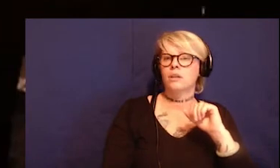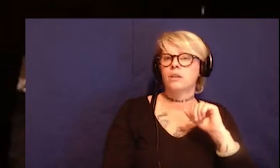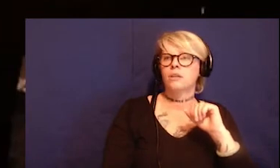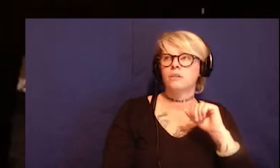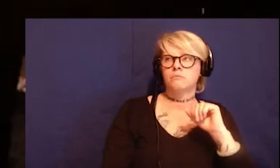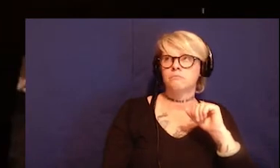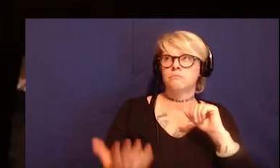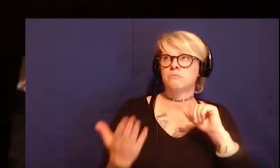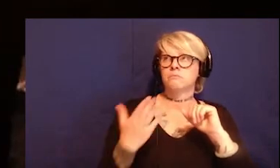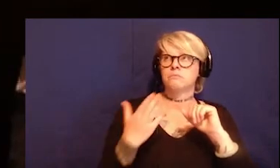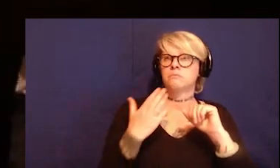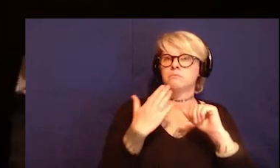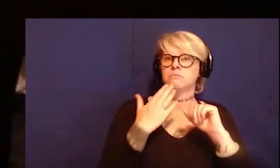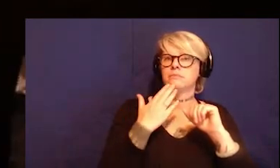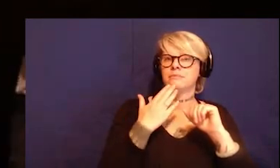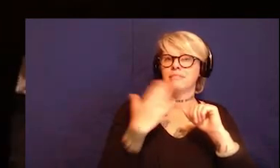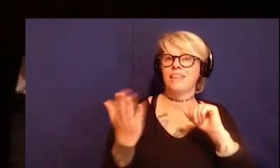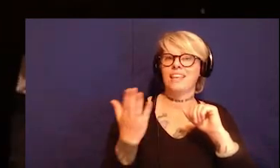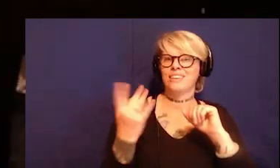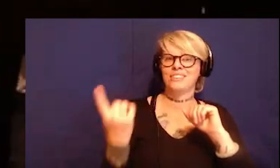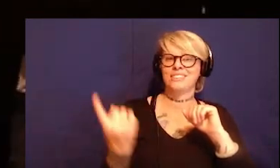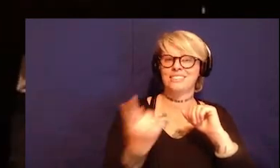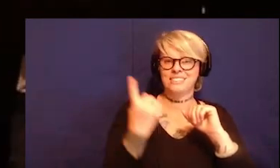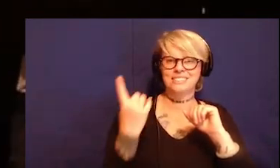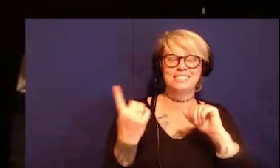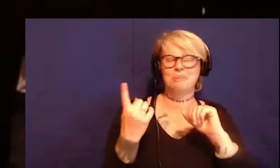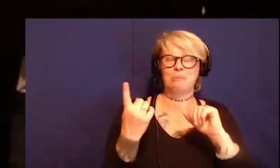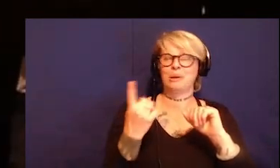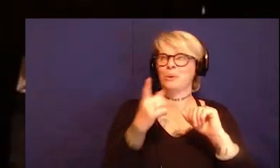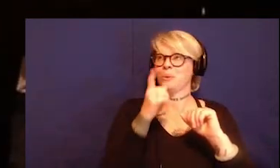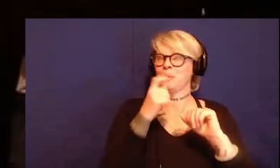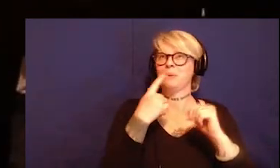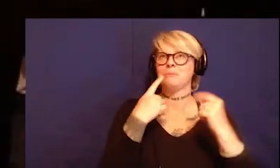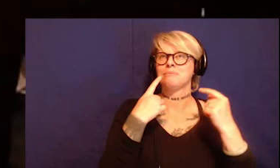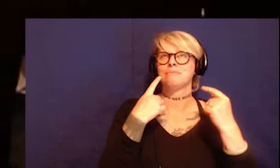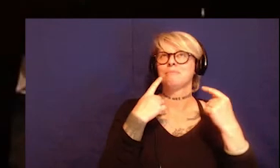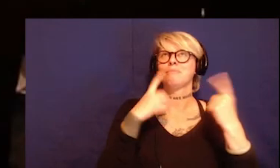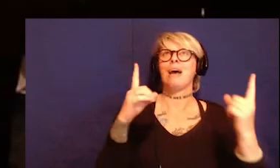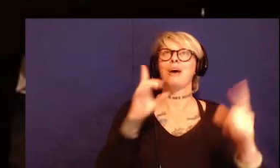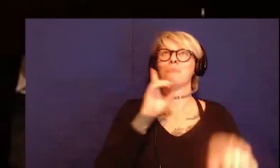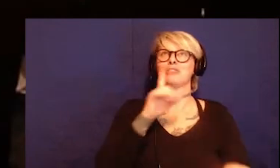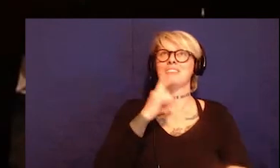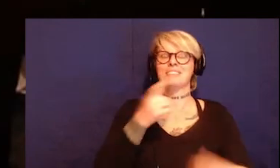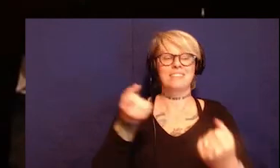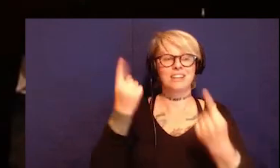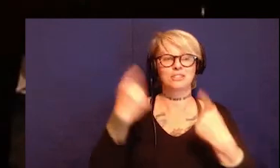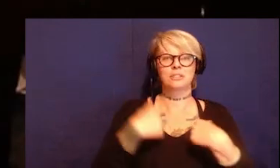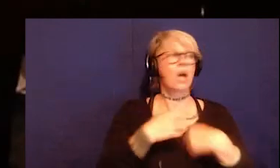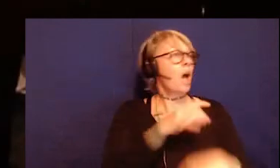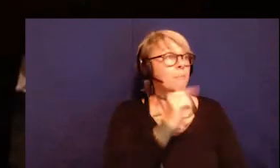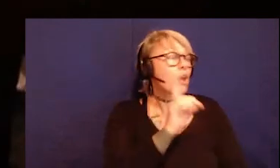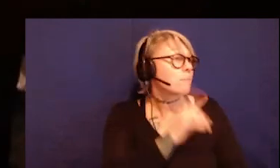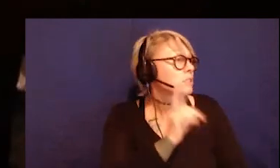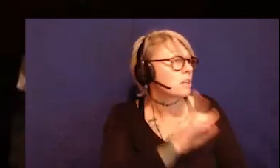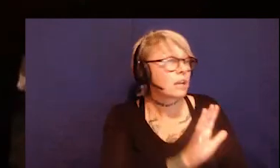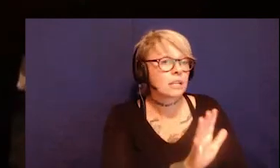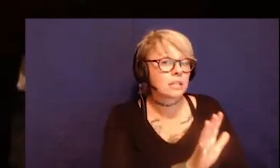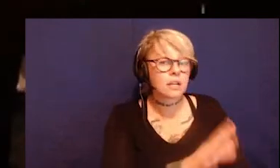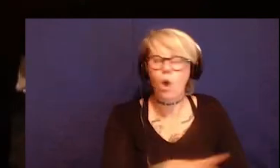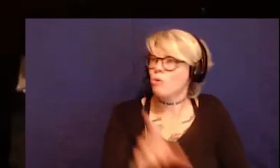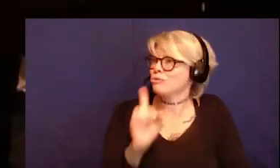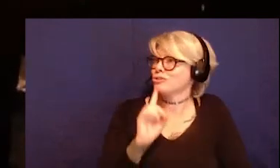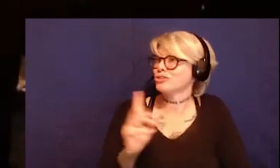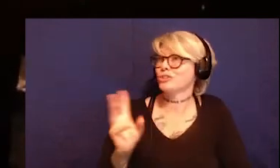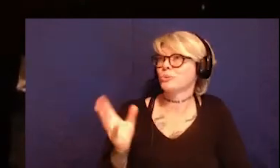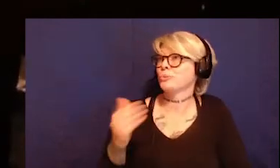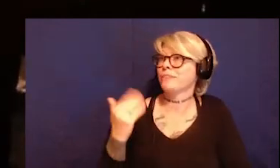Thank you. Finally, someone who at least pretends to get me. I am not pretending. No, sure, whatever.